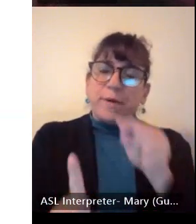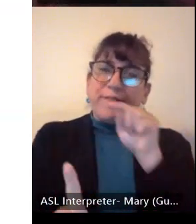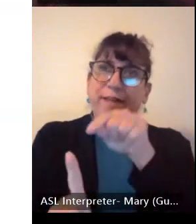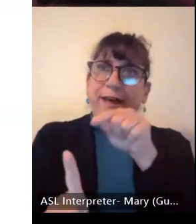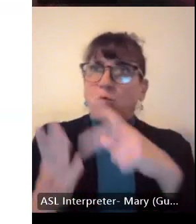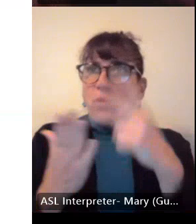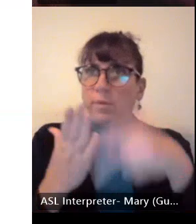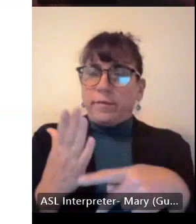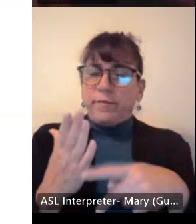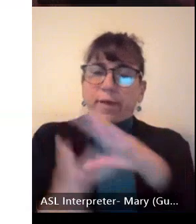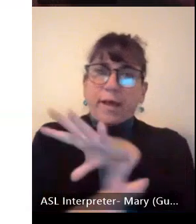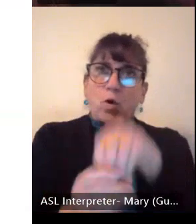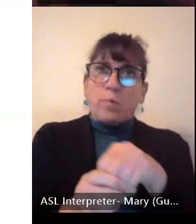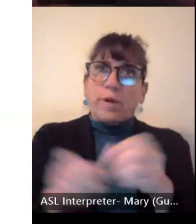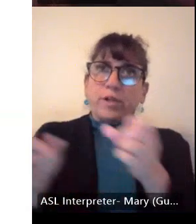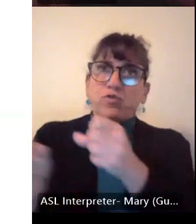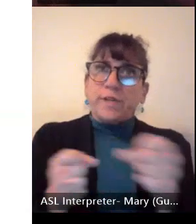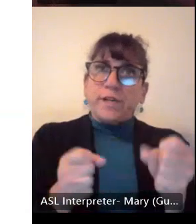incorporate strategic planning,